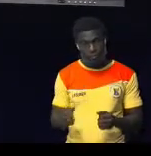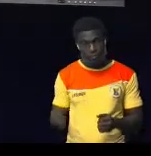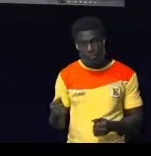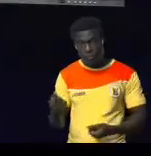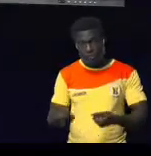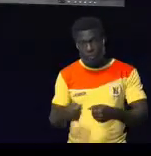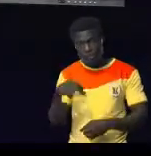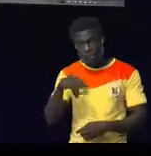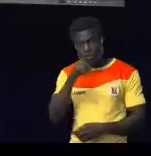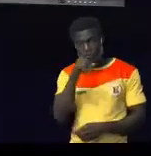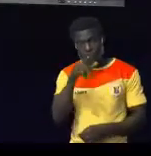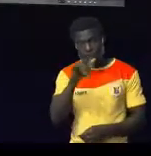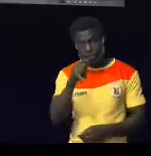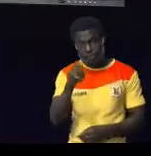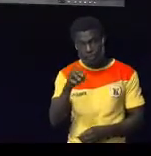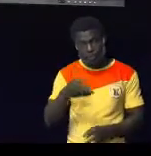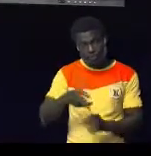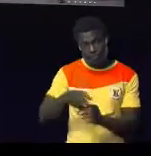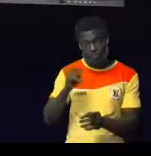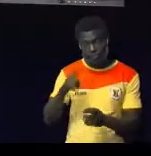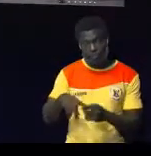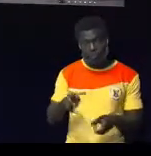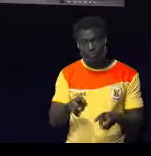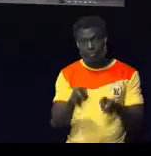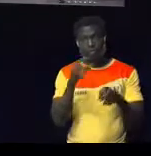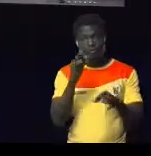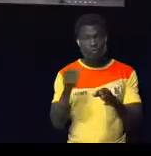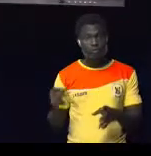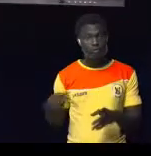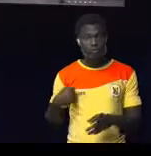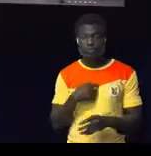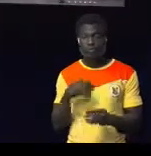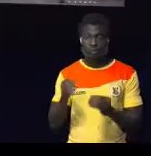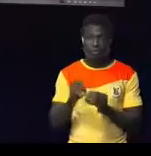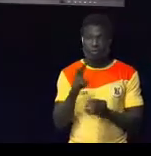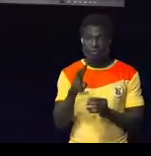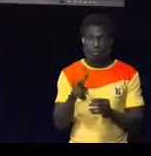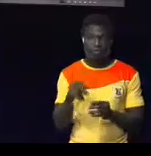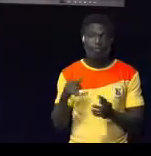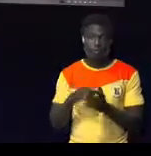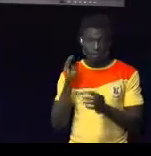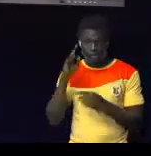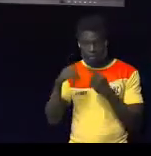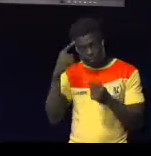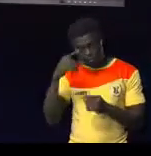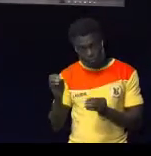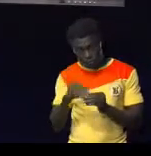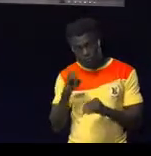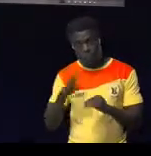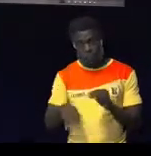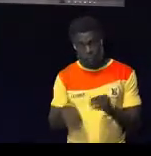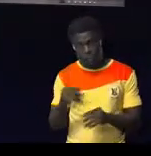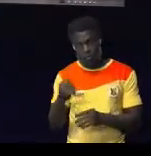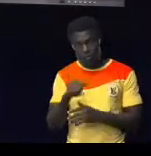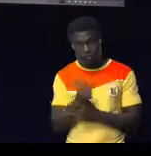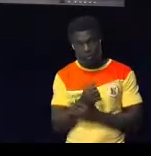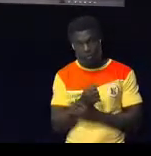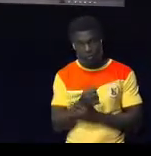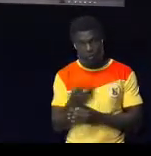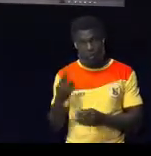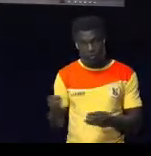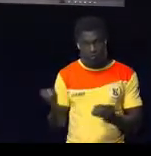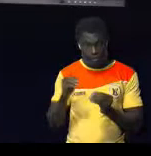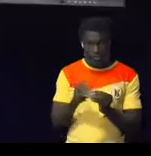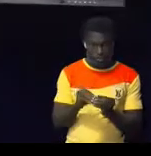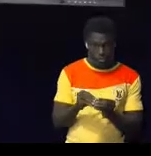a car needs 1 liter of petrol to travel for 10 kilometers. If it has 2 liters, it will go for more than 10. It will go for 10 kilometers in 2 places.